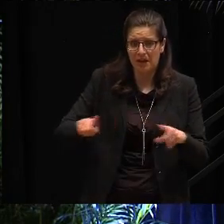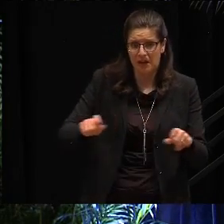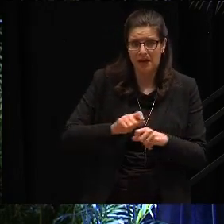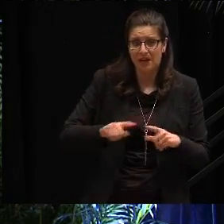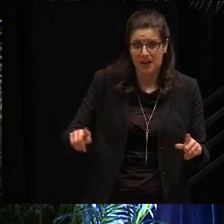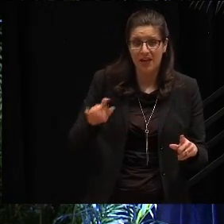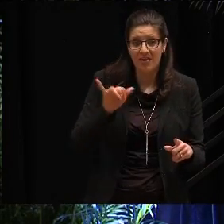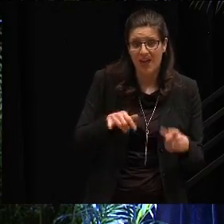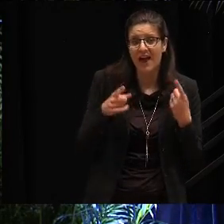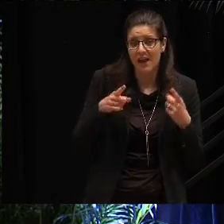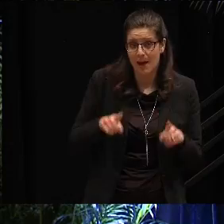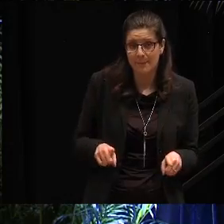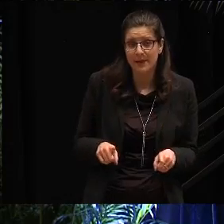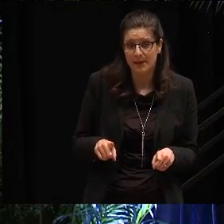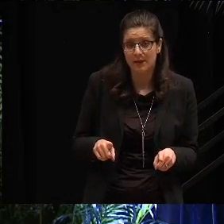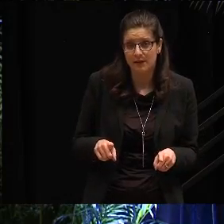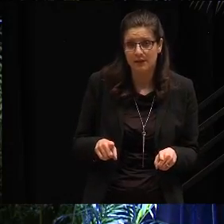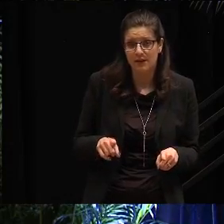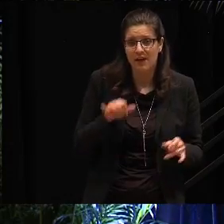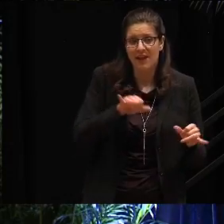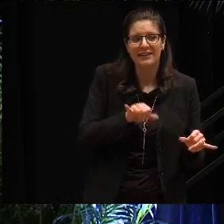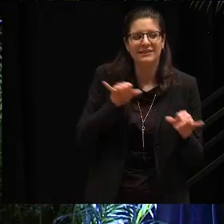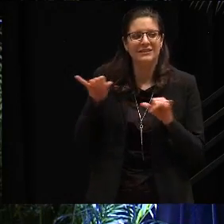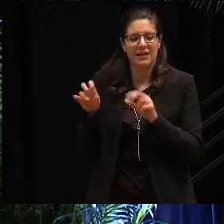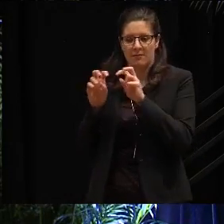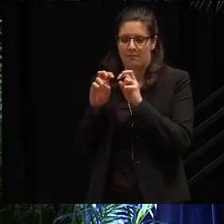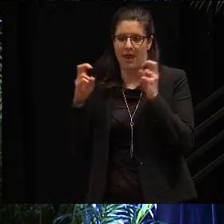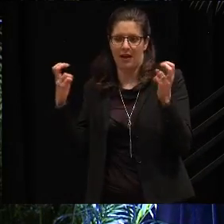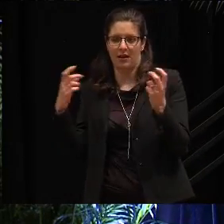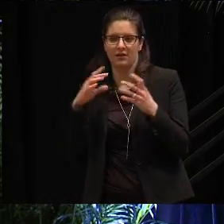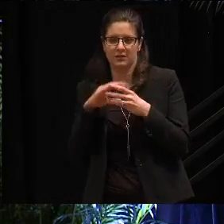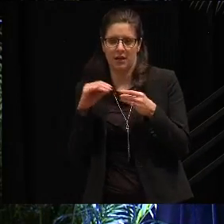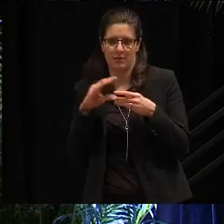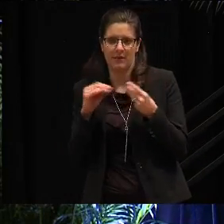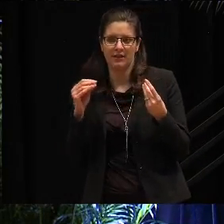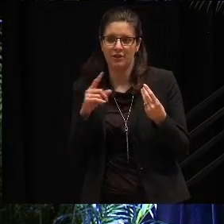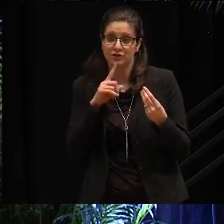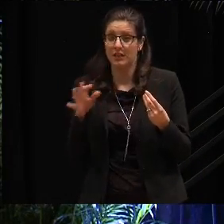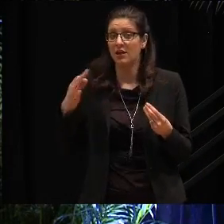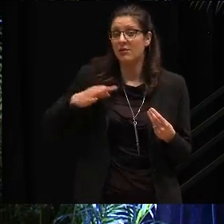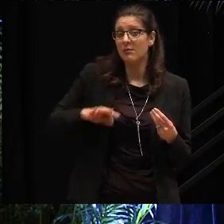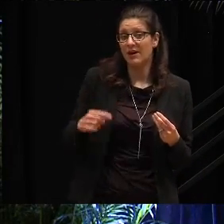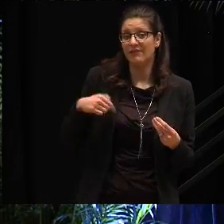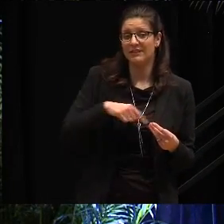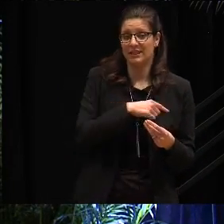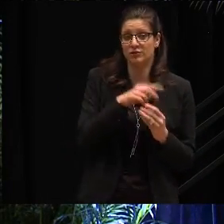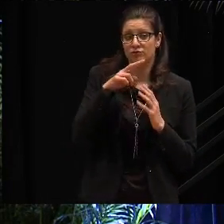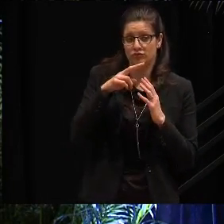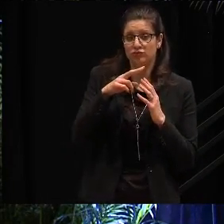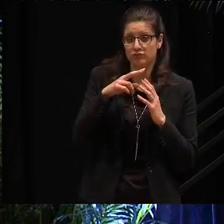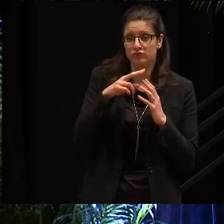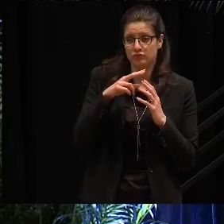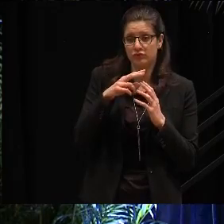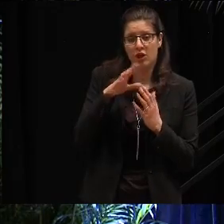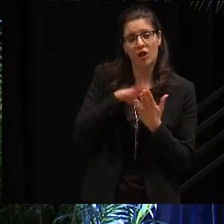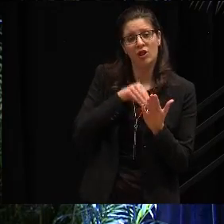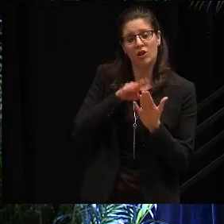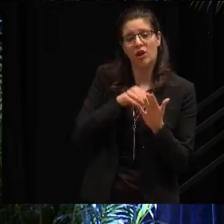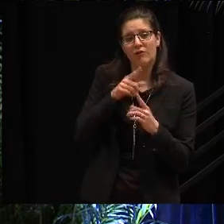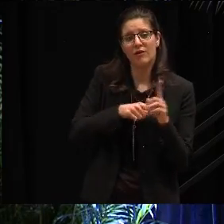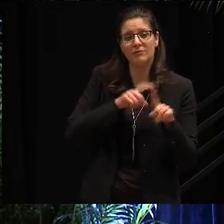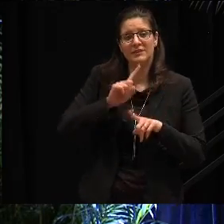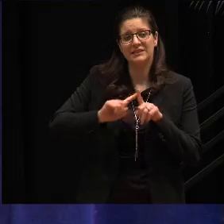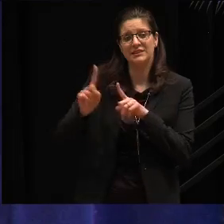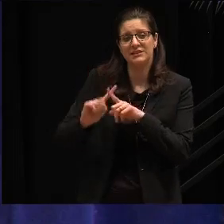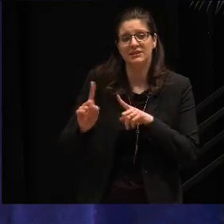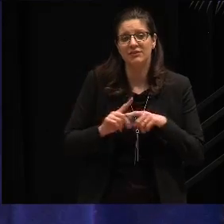I think it comes back to what some of our panelists said, that it behooves citizens to get information from a variety of sources